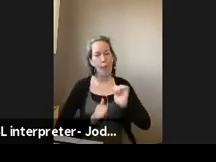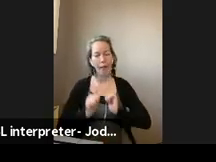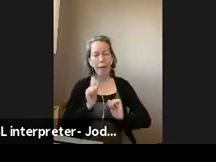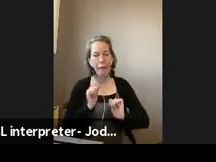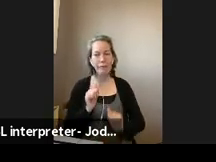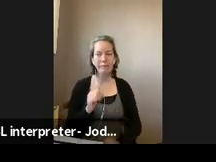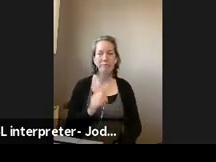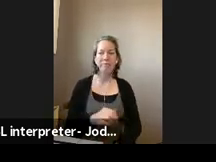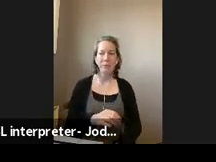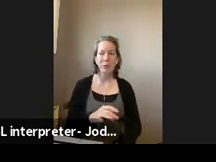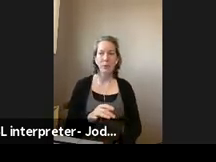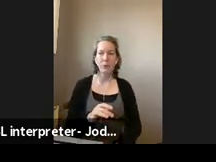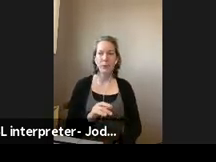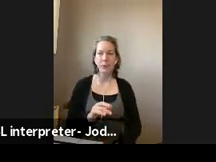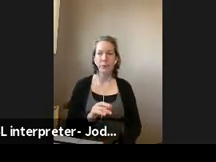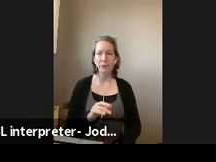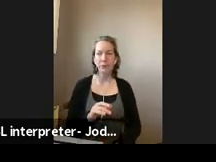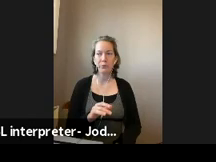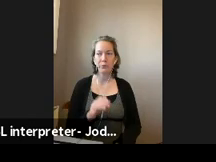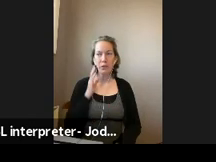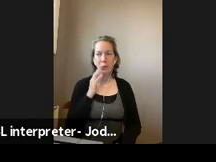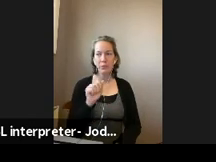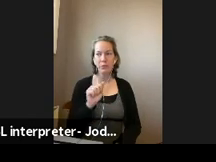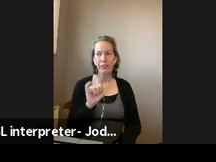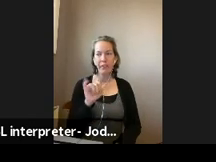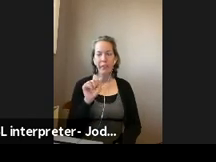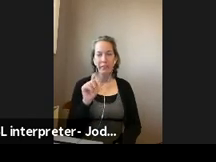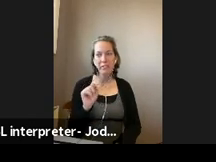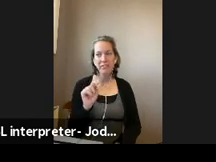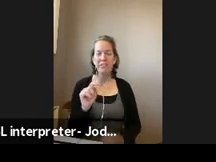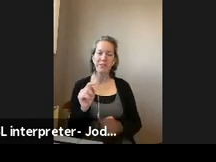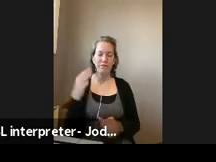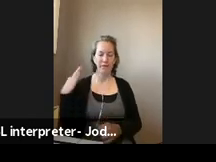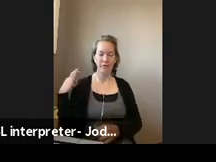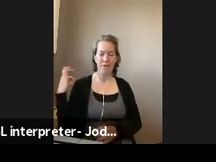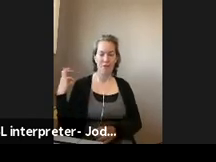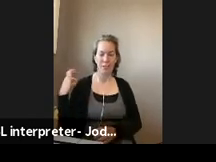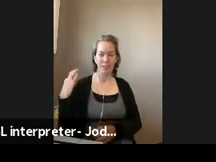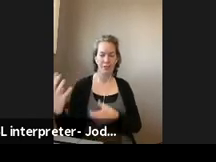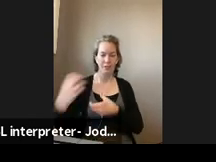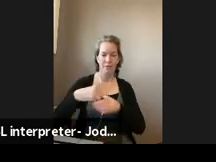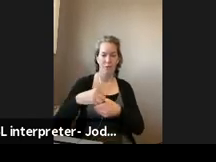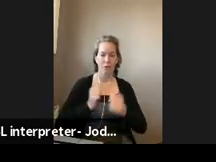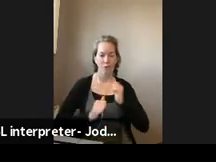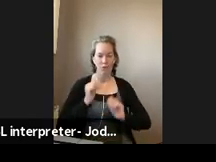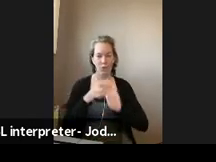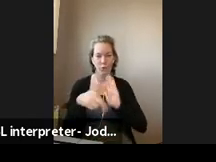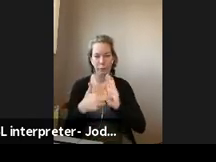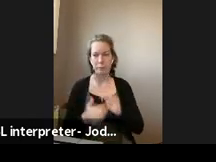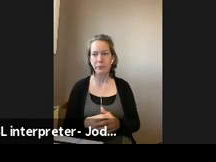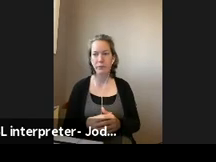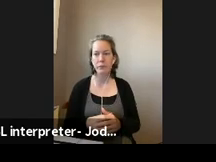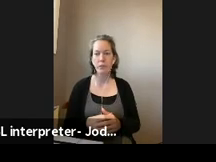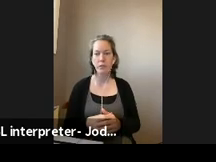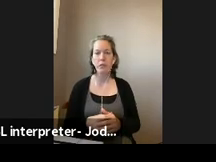day. And the reason we're talking about being assertive is I think especially folks who are a bit more marginalized,